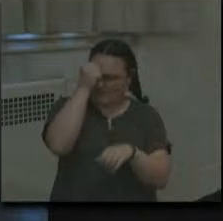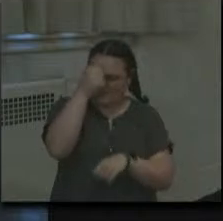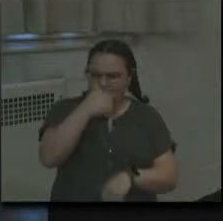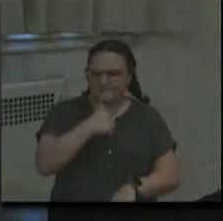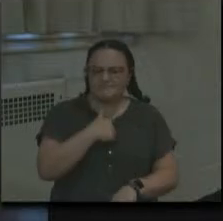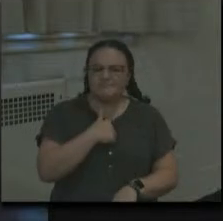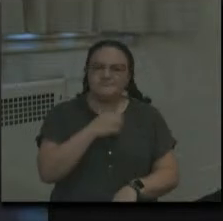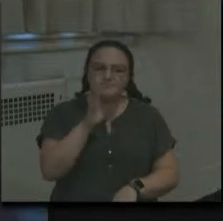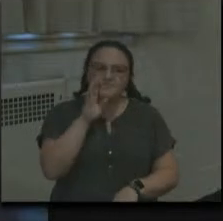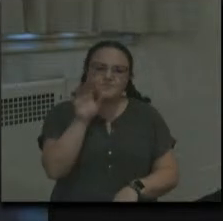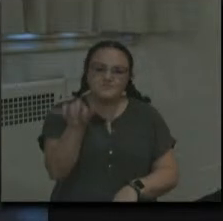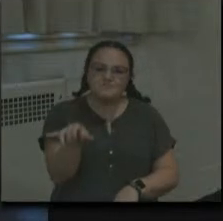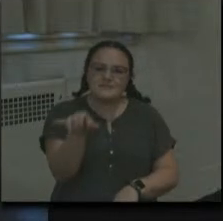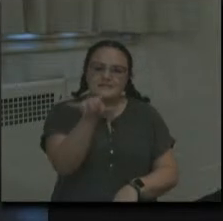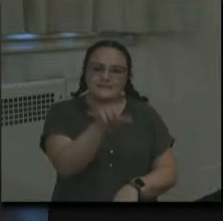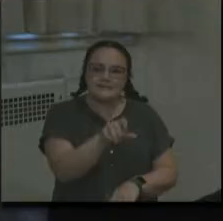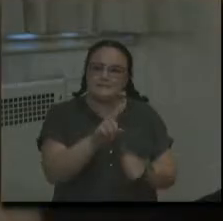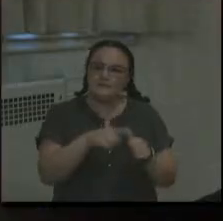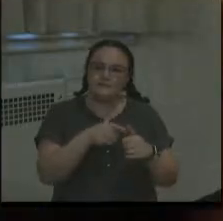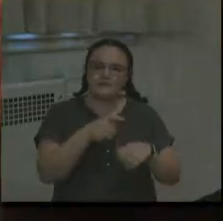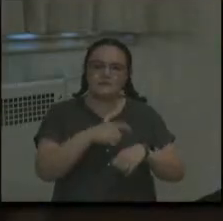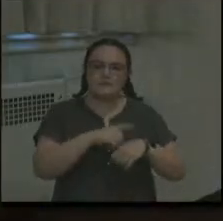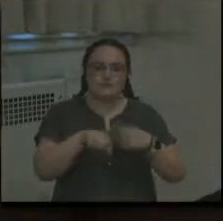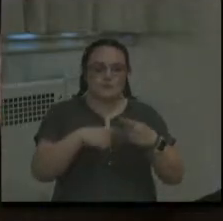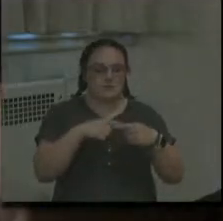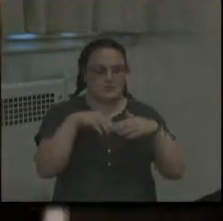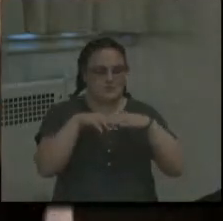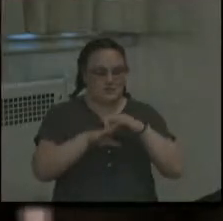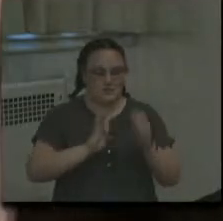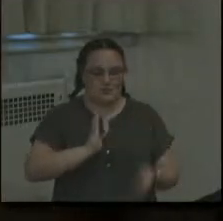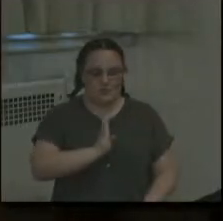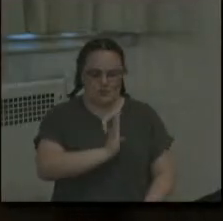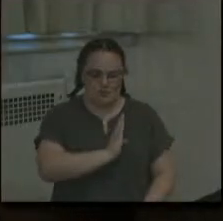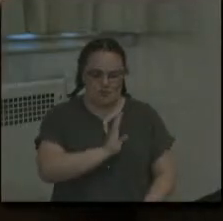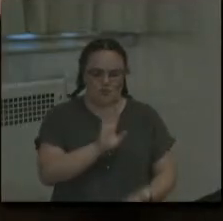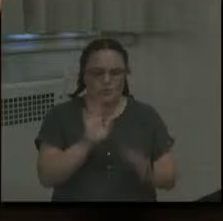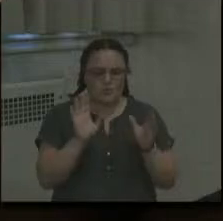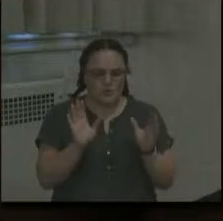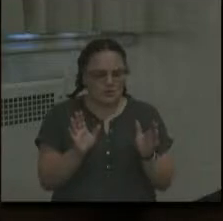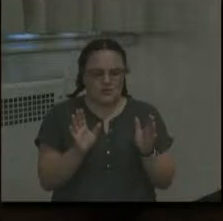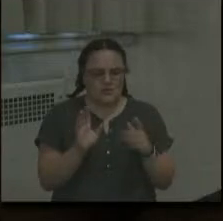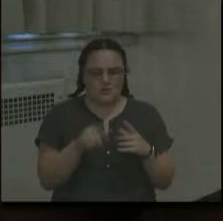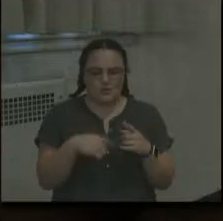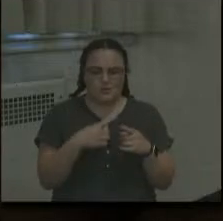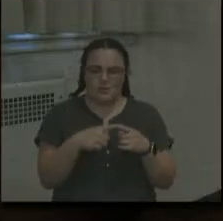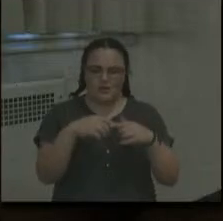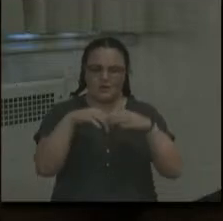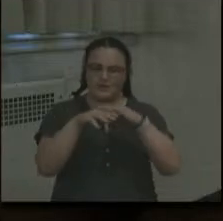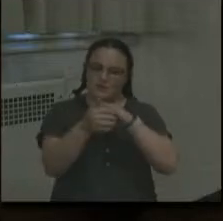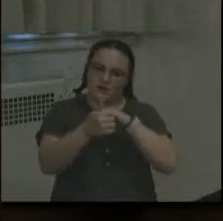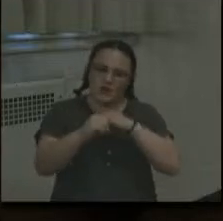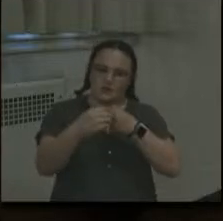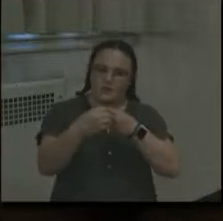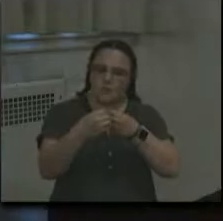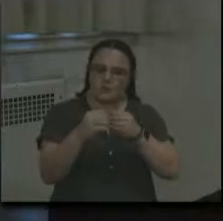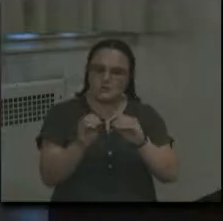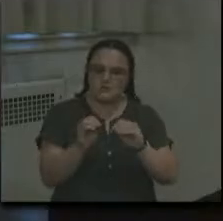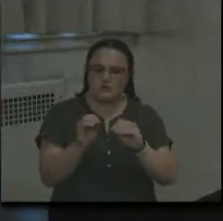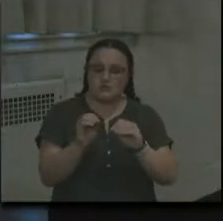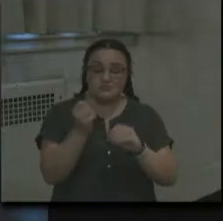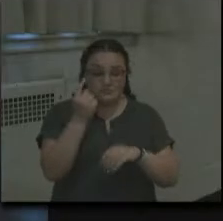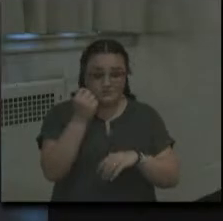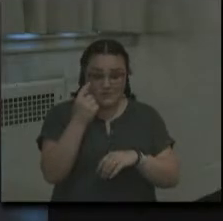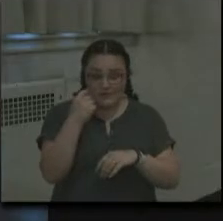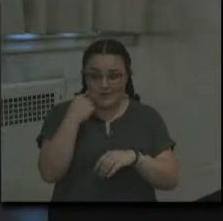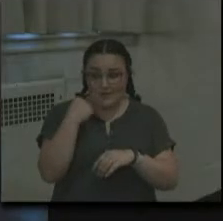the first time that I was on the board. When you come back to any organization, when you've been gone